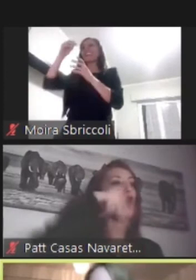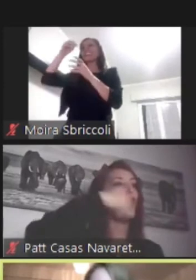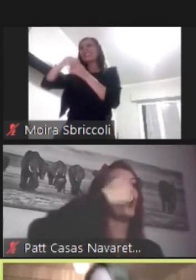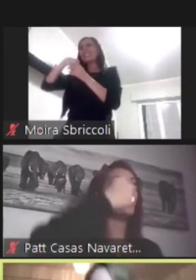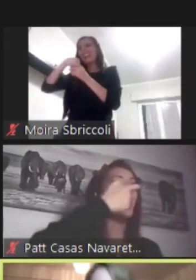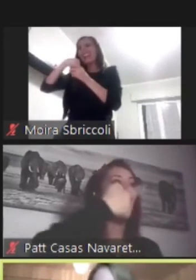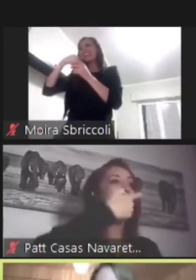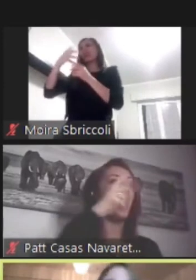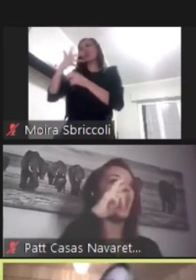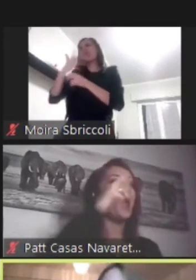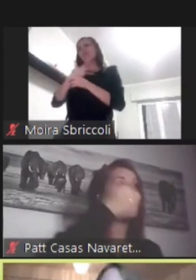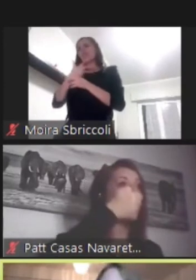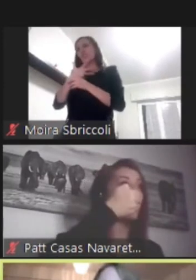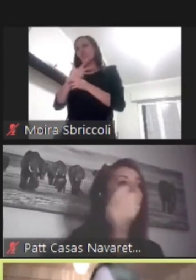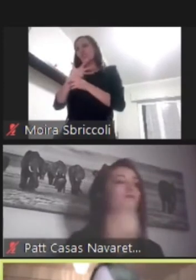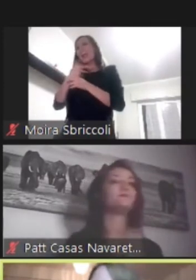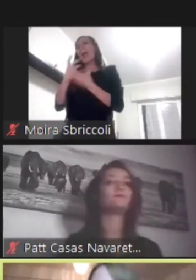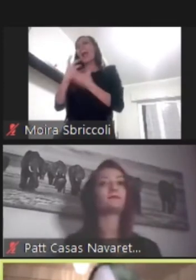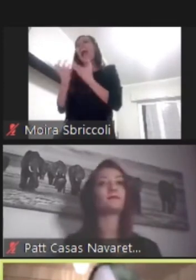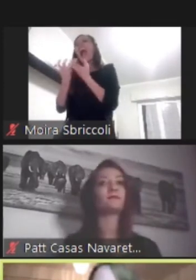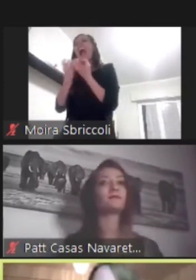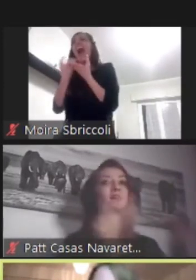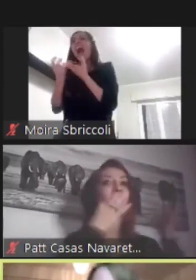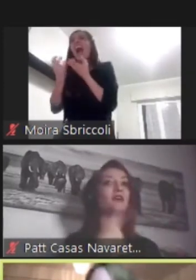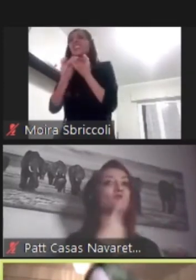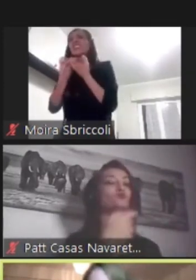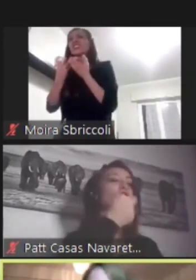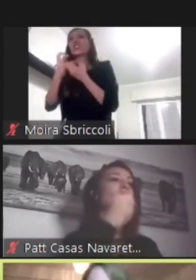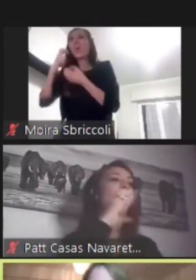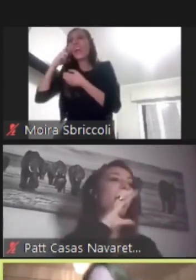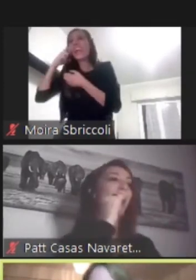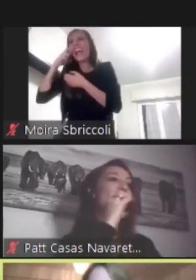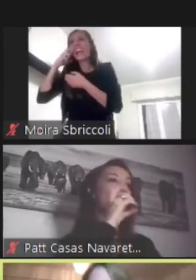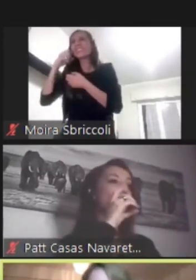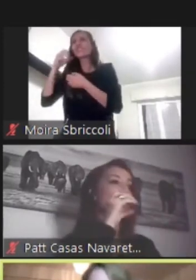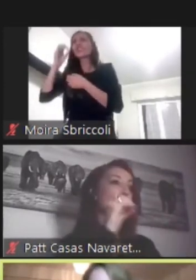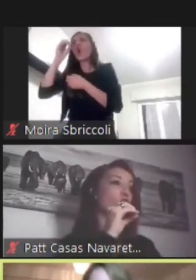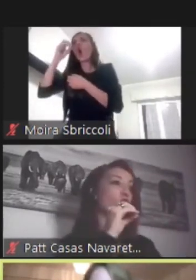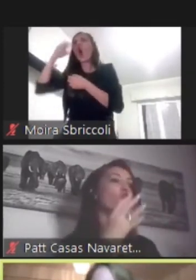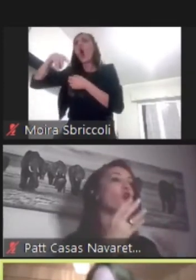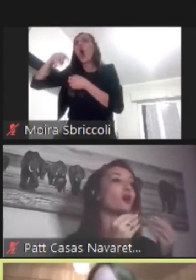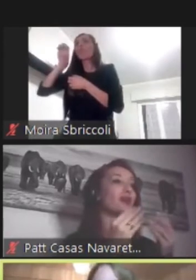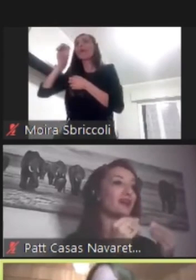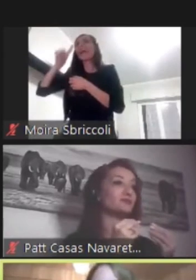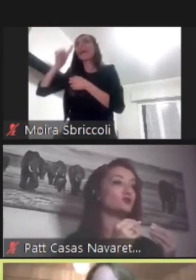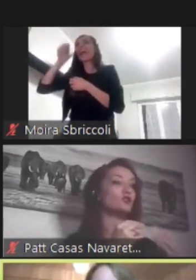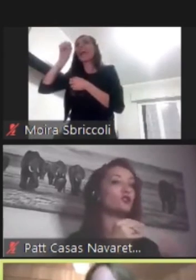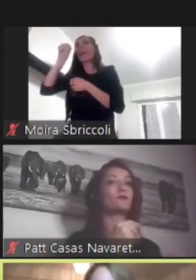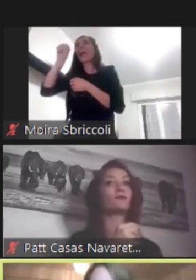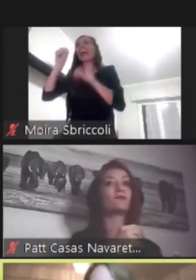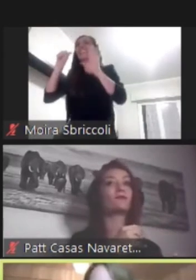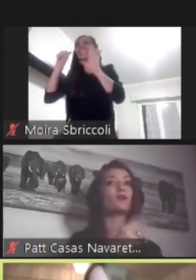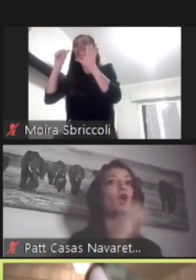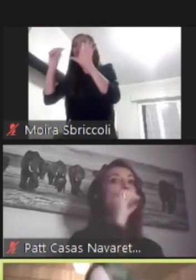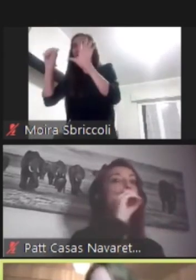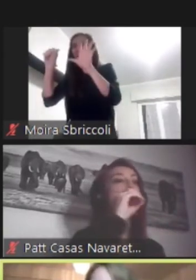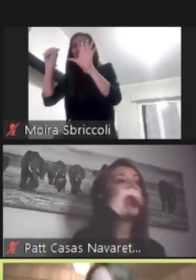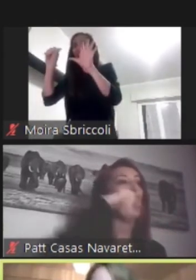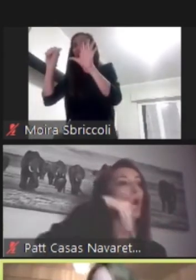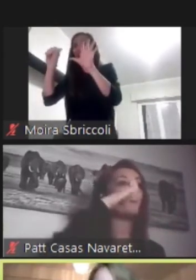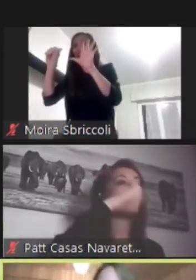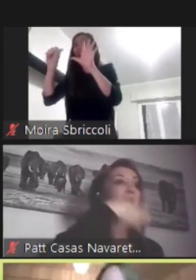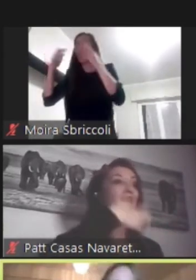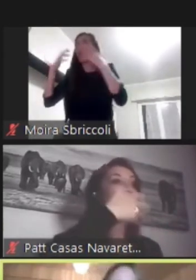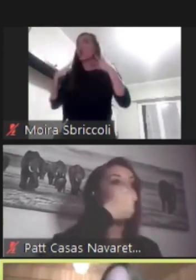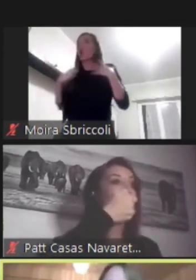fatty acid that cannot be made by our body. That's why they are essential fatty